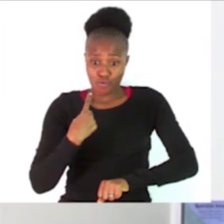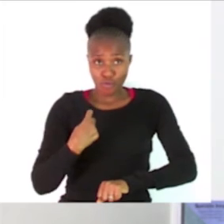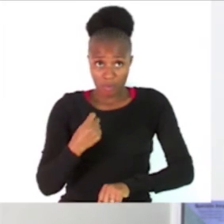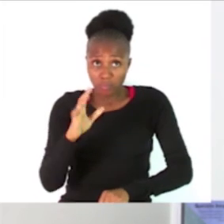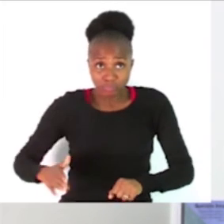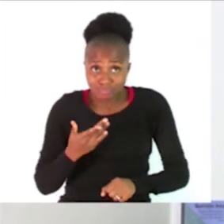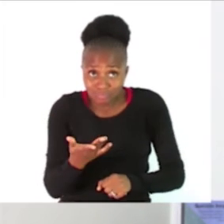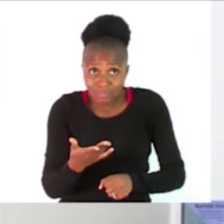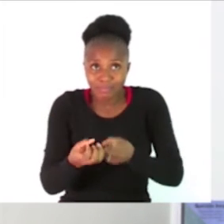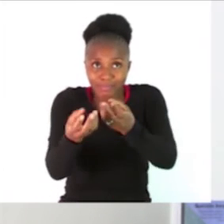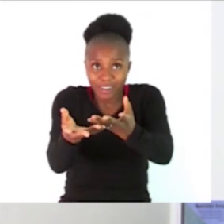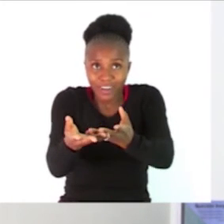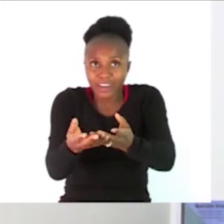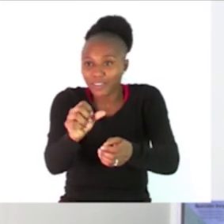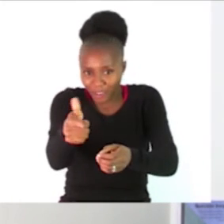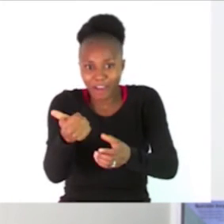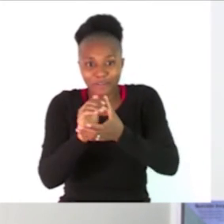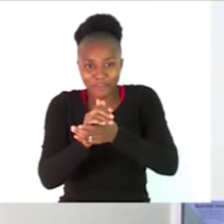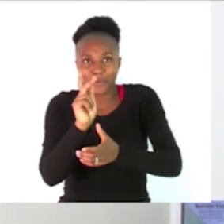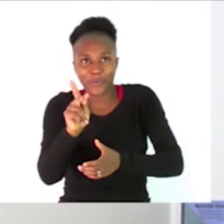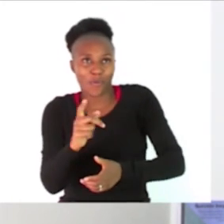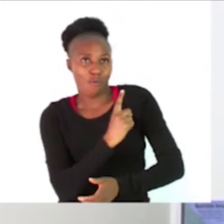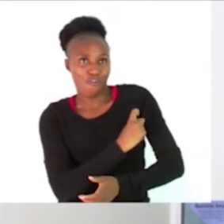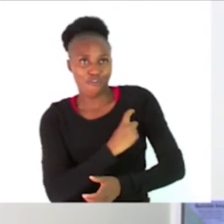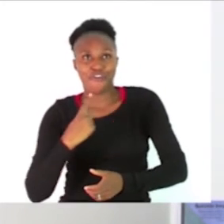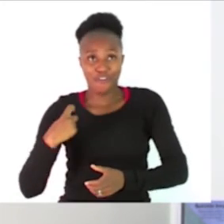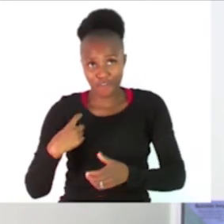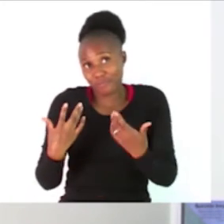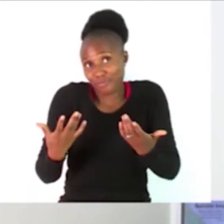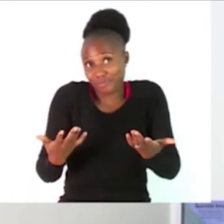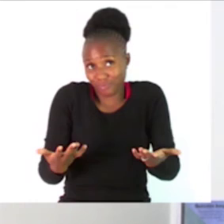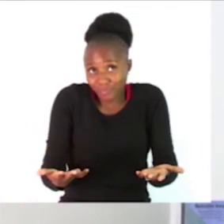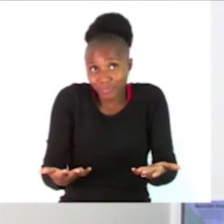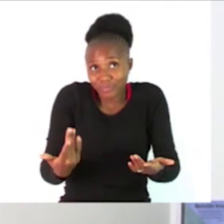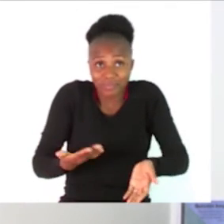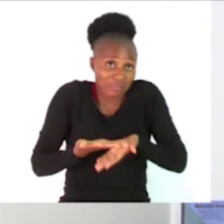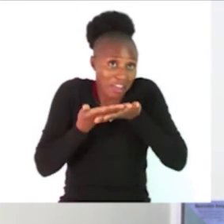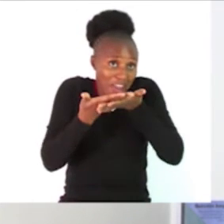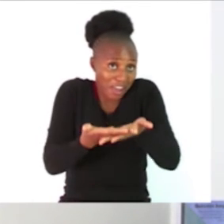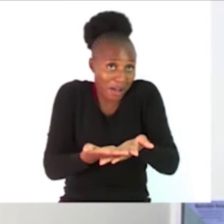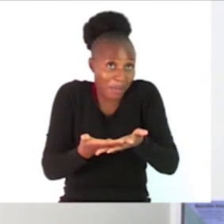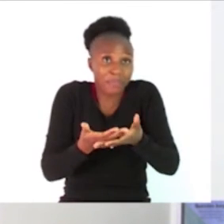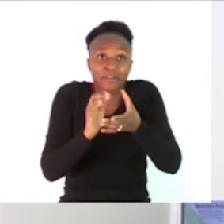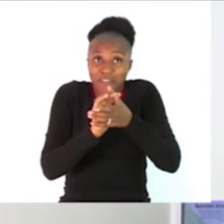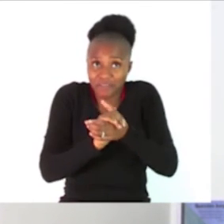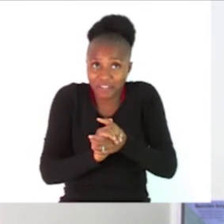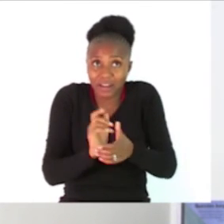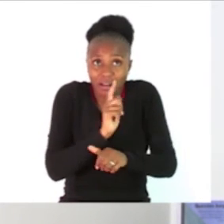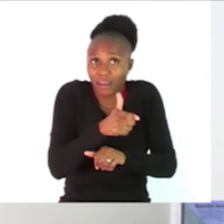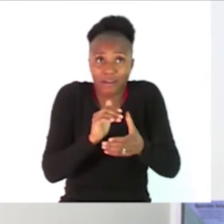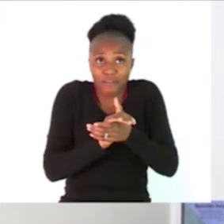just the spray-on deodorants and so on. Sometimes we keep these deodorants in our bags so that we can share it with